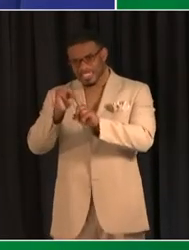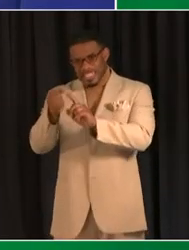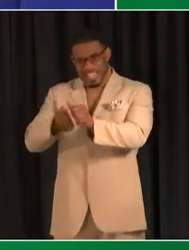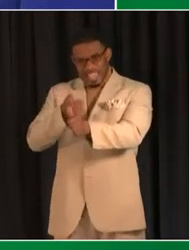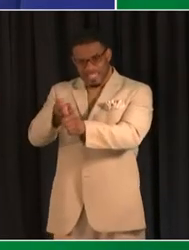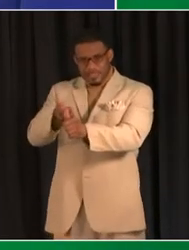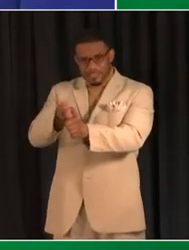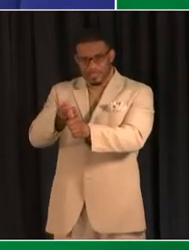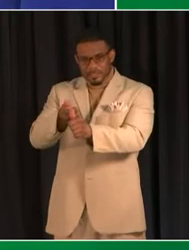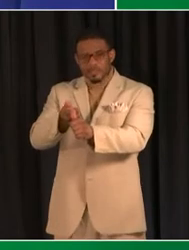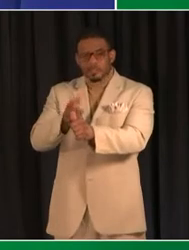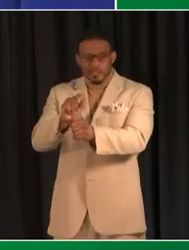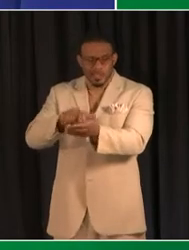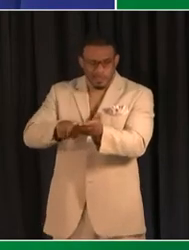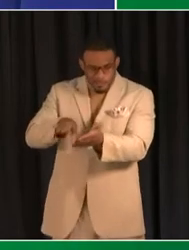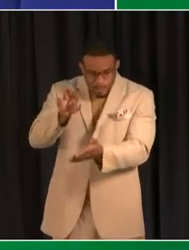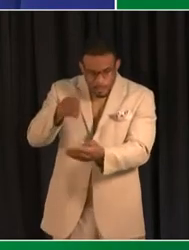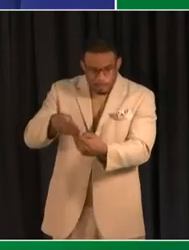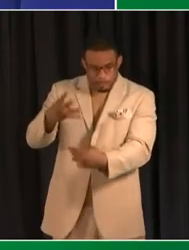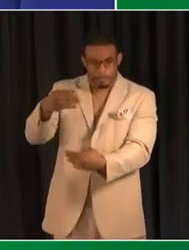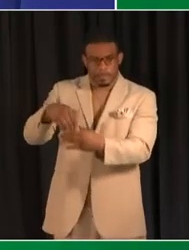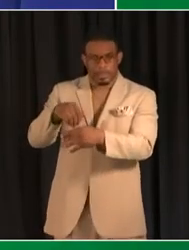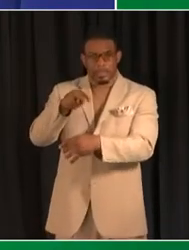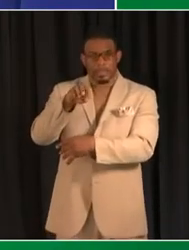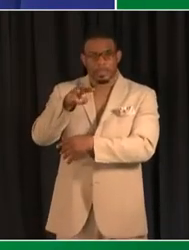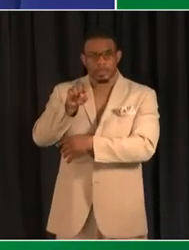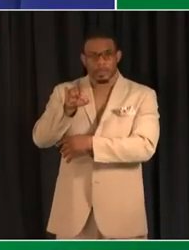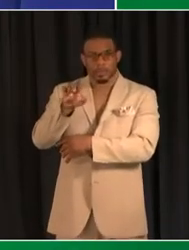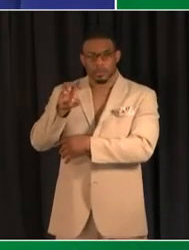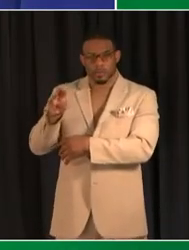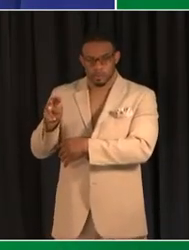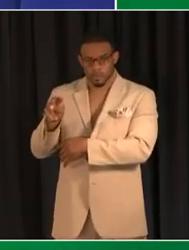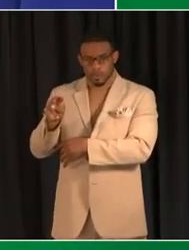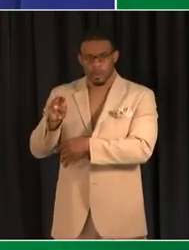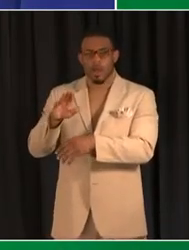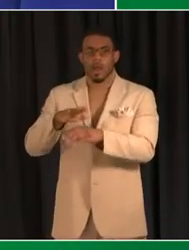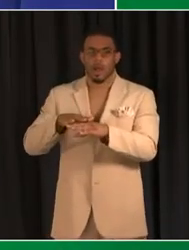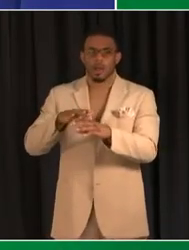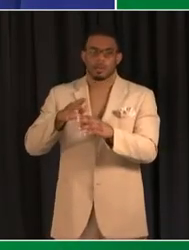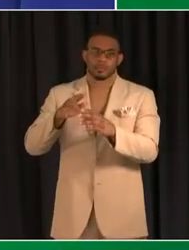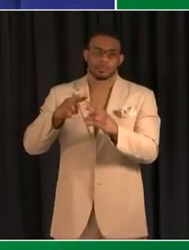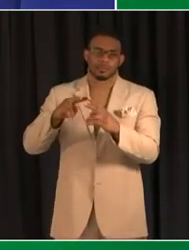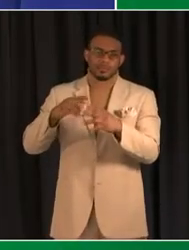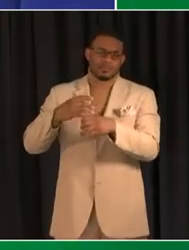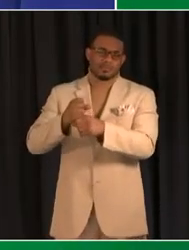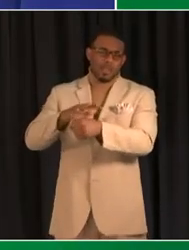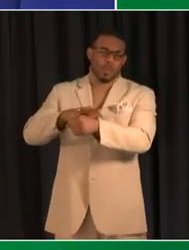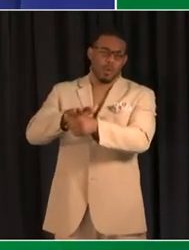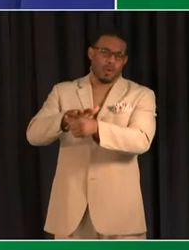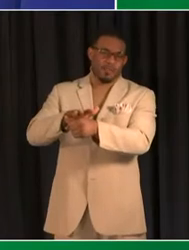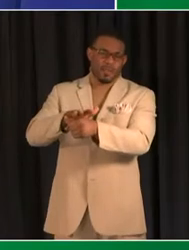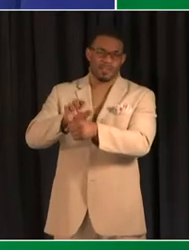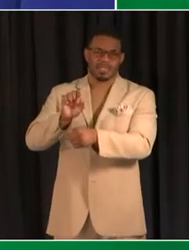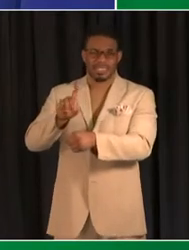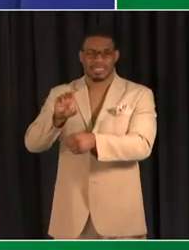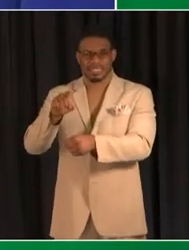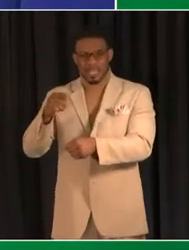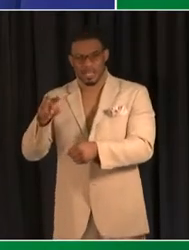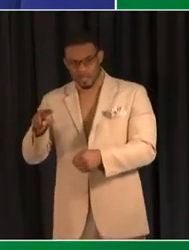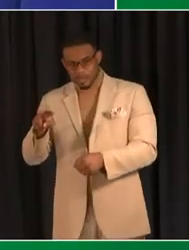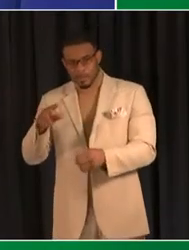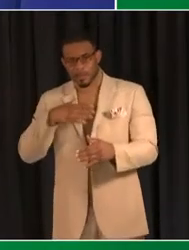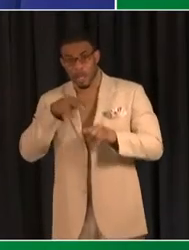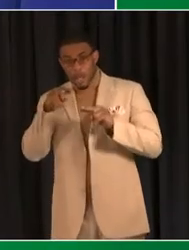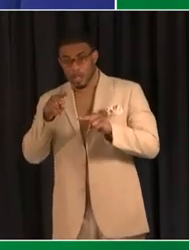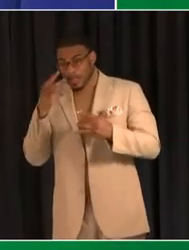the situational update, which you can find in the newsroom on coronavirus.dc.gov. And we'll ask you